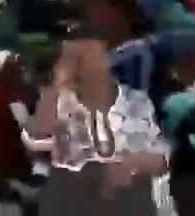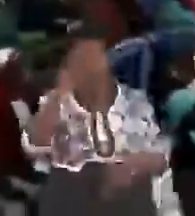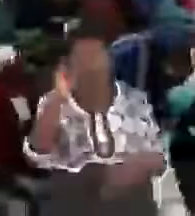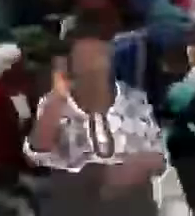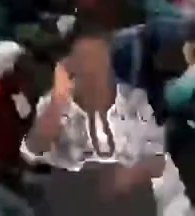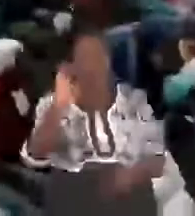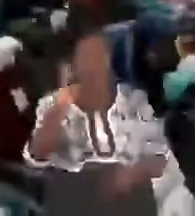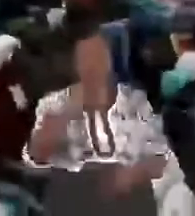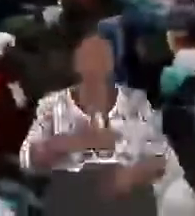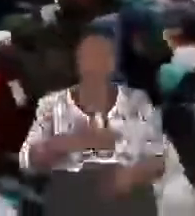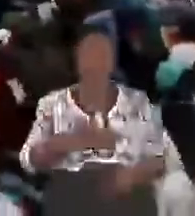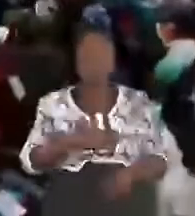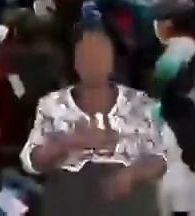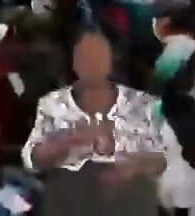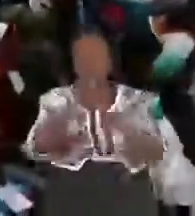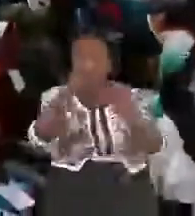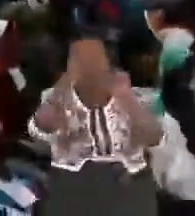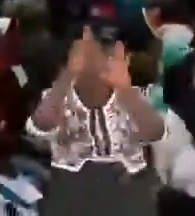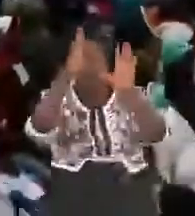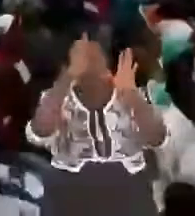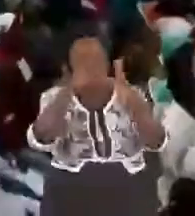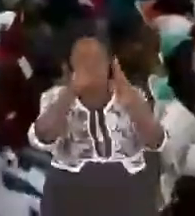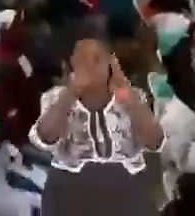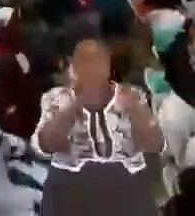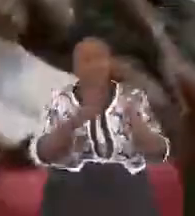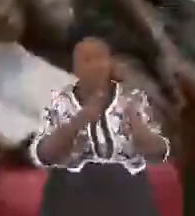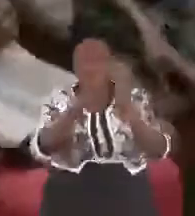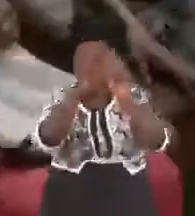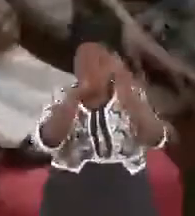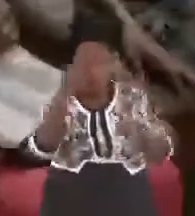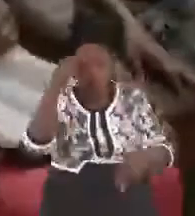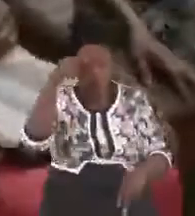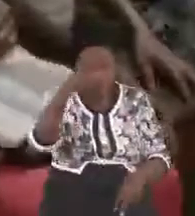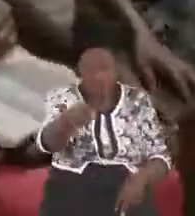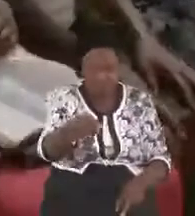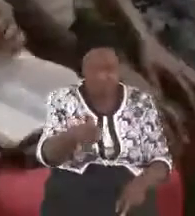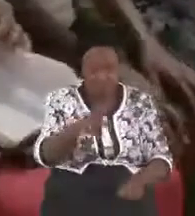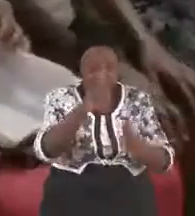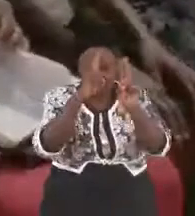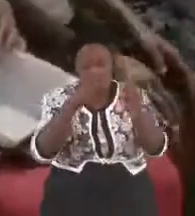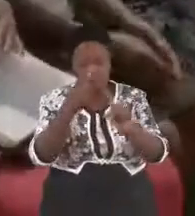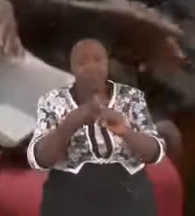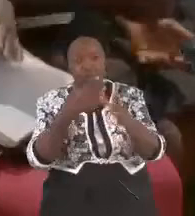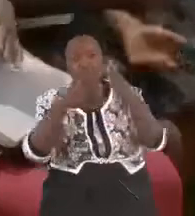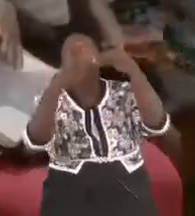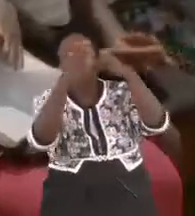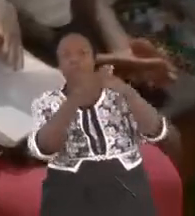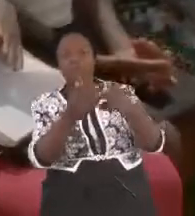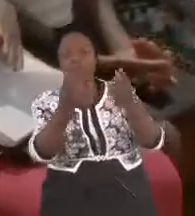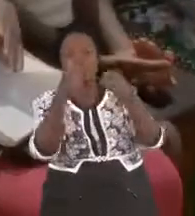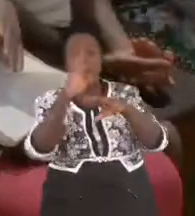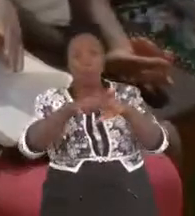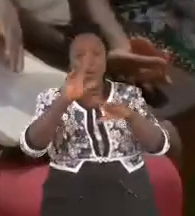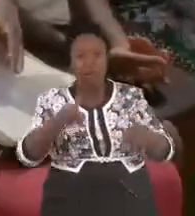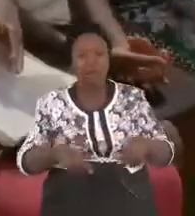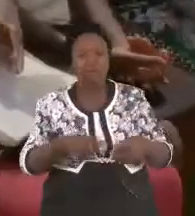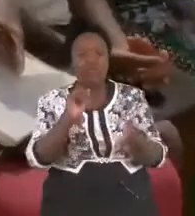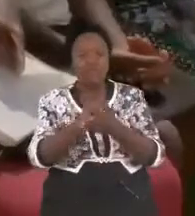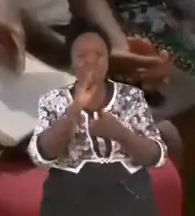Honor for you. Honor from heaven coming upon your life. That number 12 is